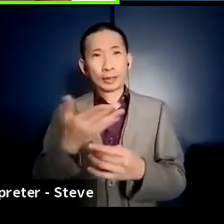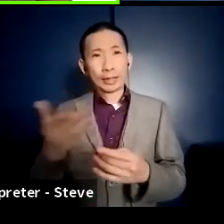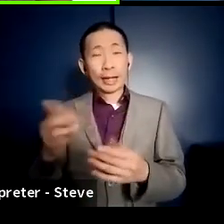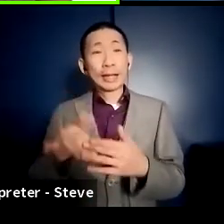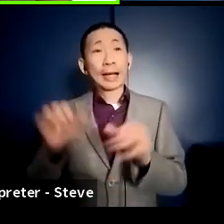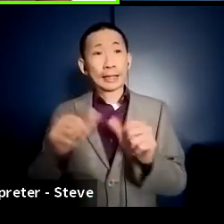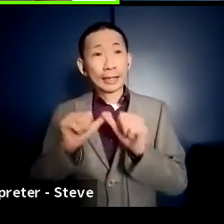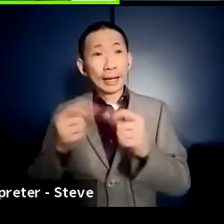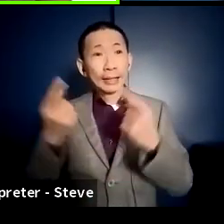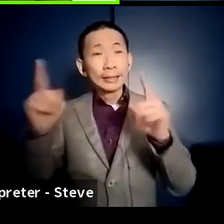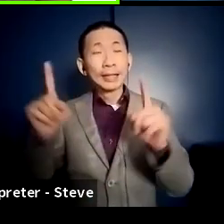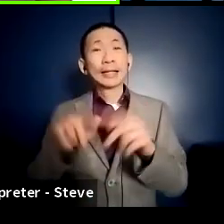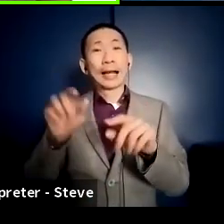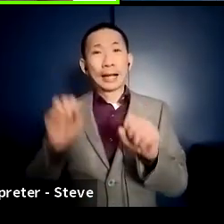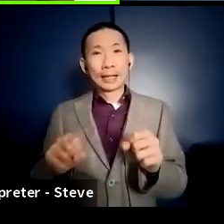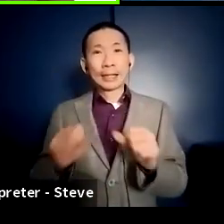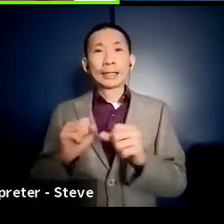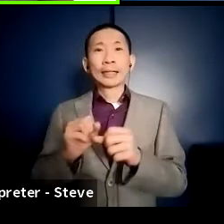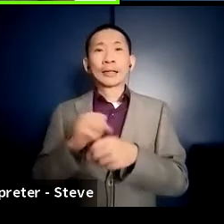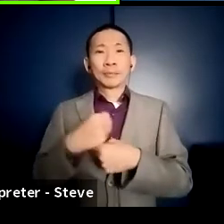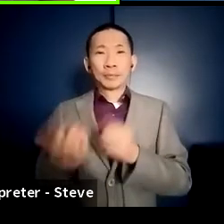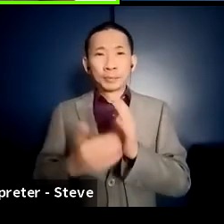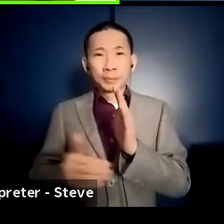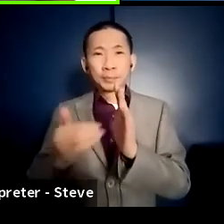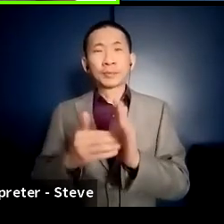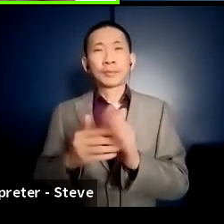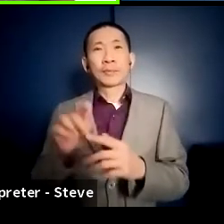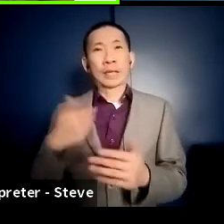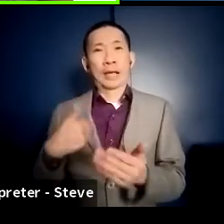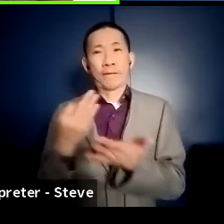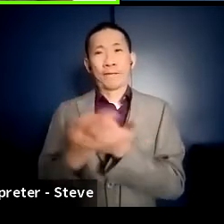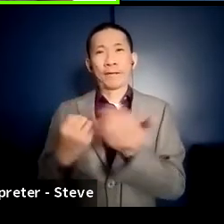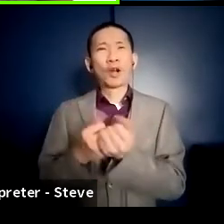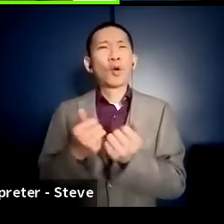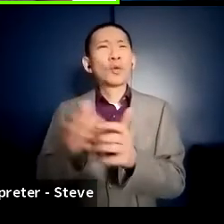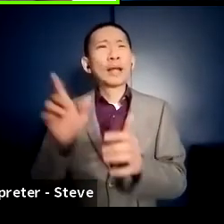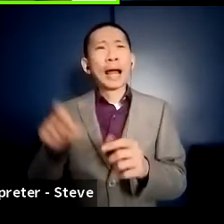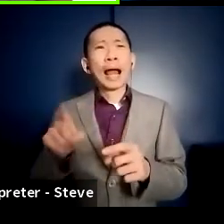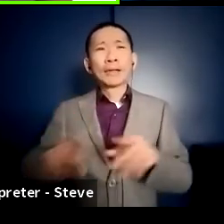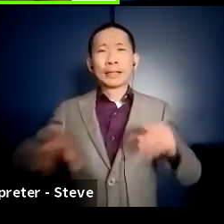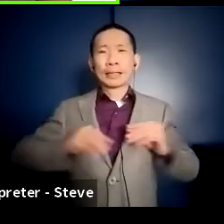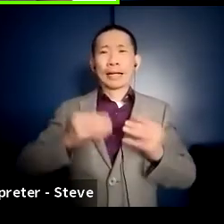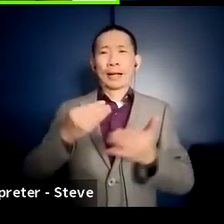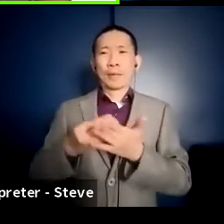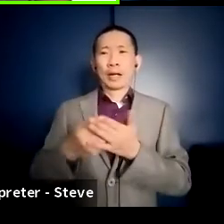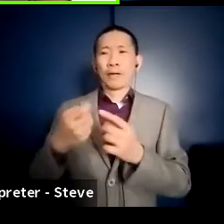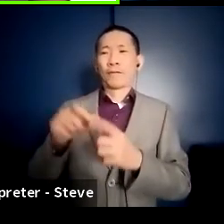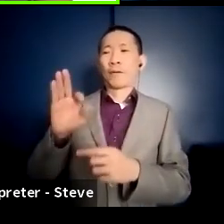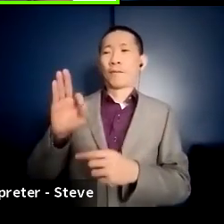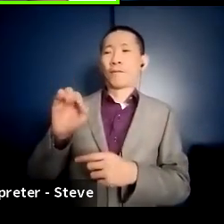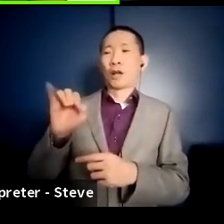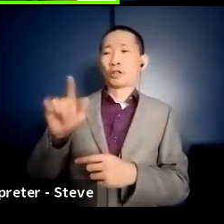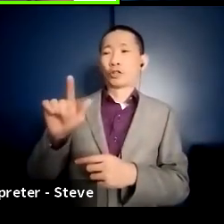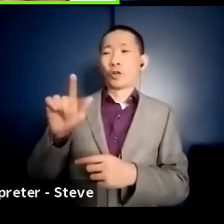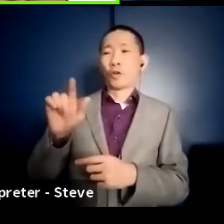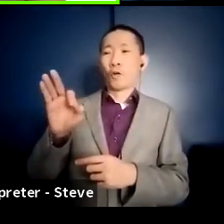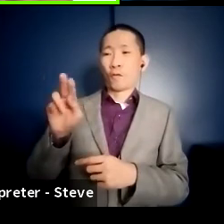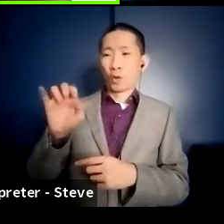sustainable, that are regenerative, that are funded without the need to take money from fossil fuels, and are doing